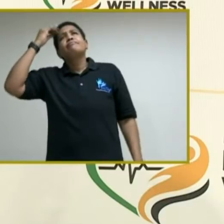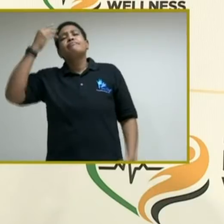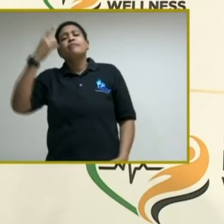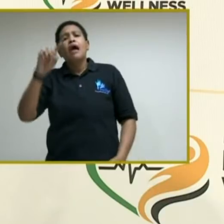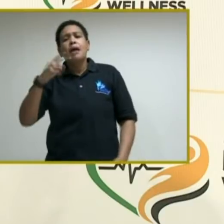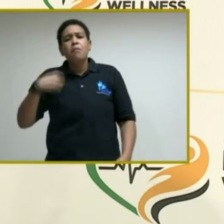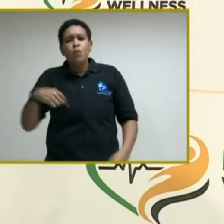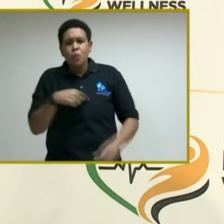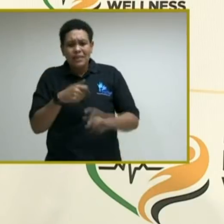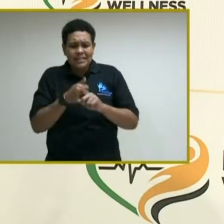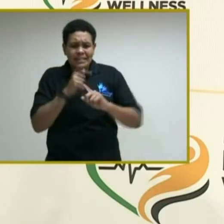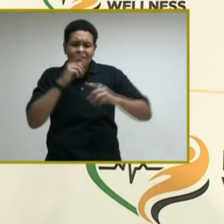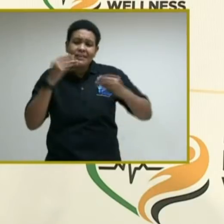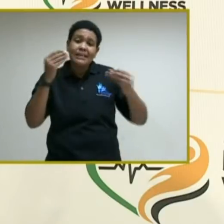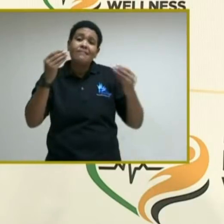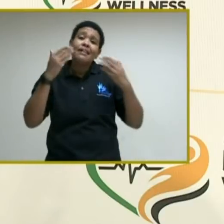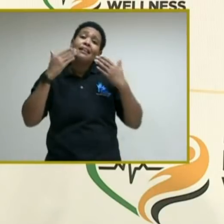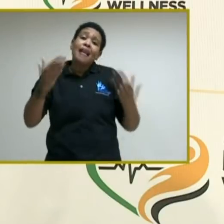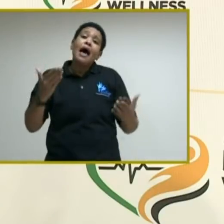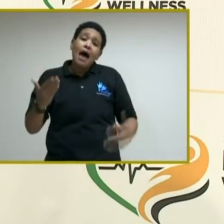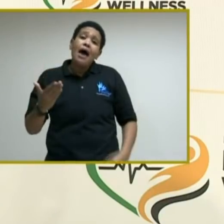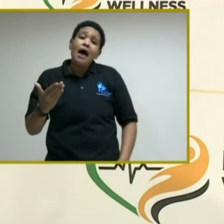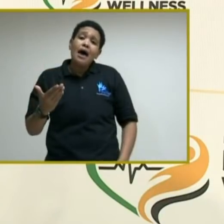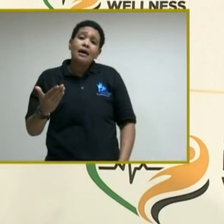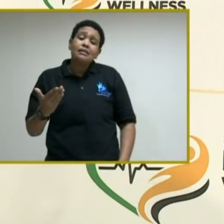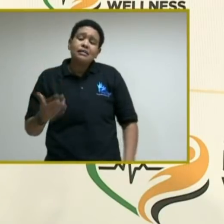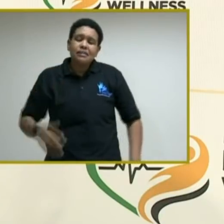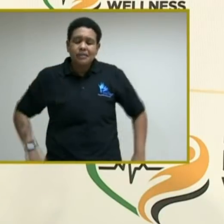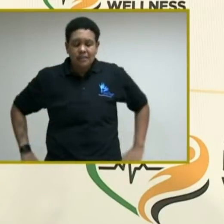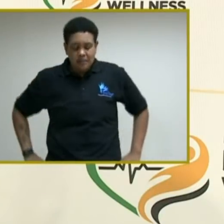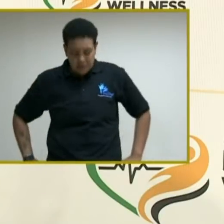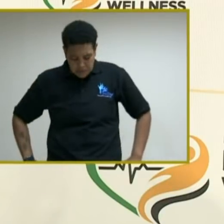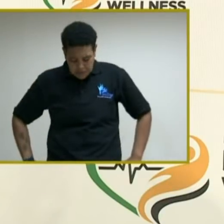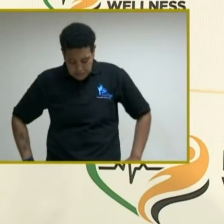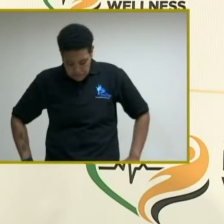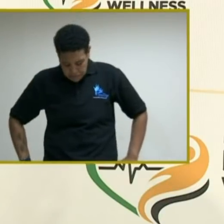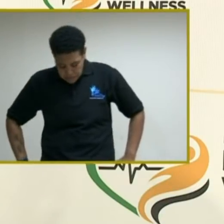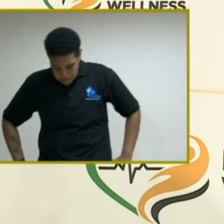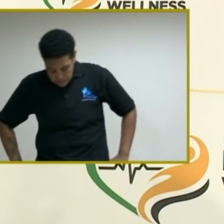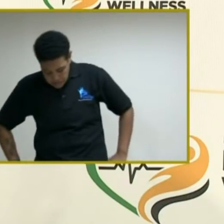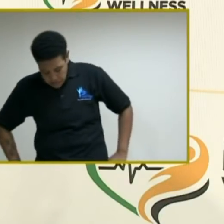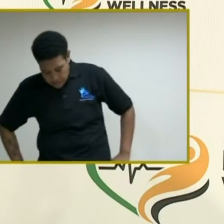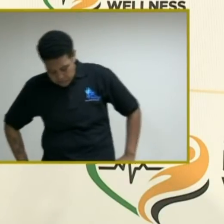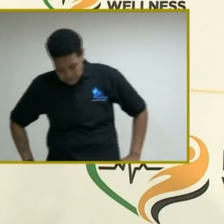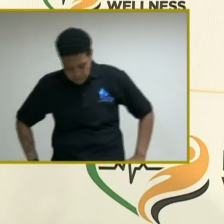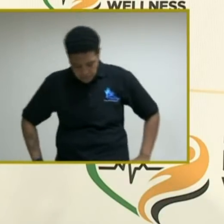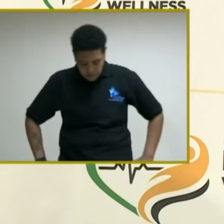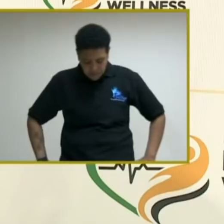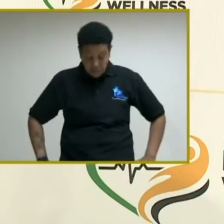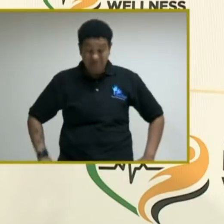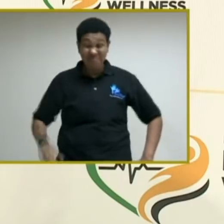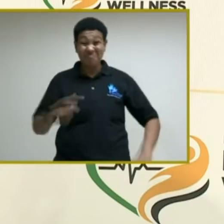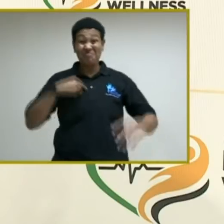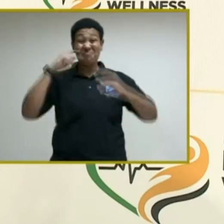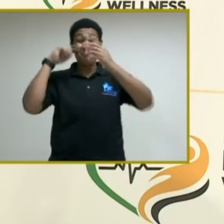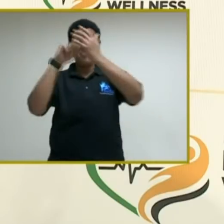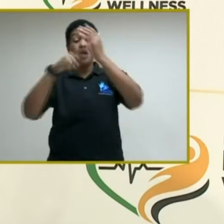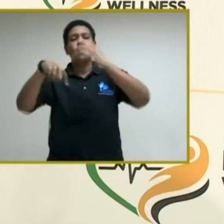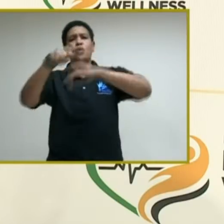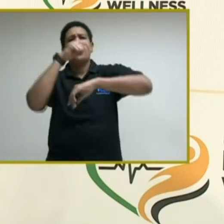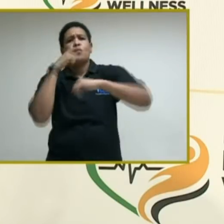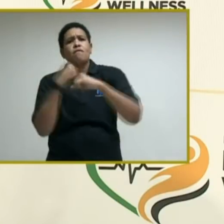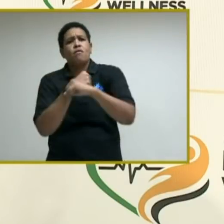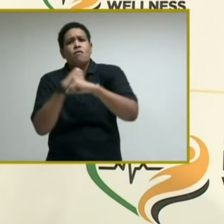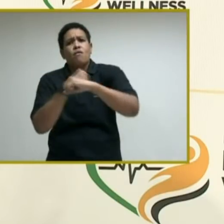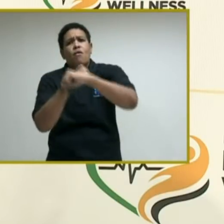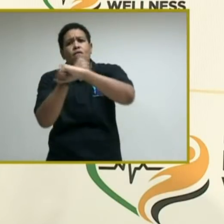we give thanks, essentially, for those freedoms, and we recognize those who have fought long and